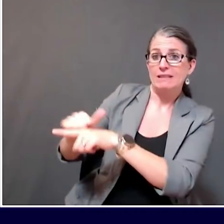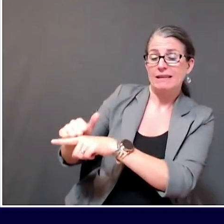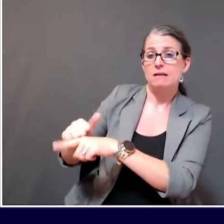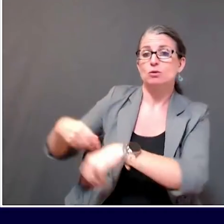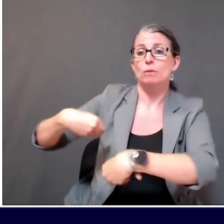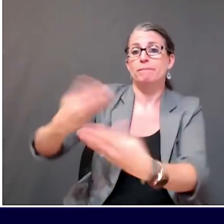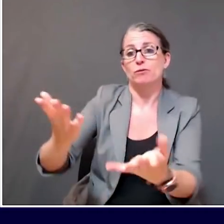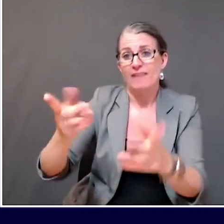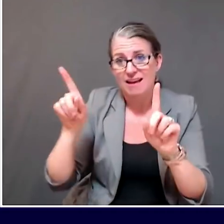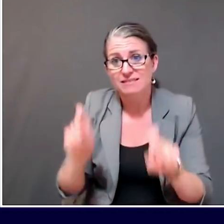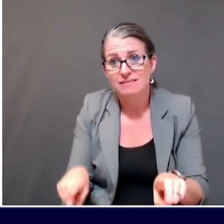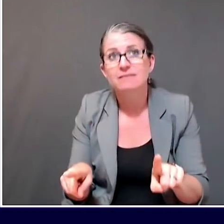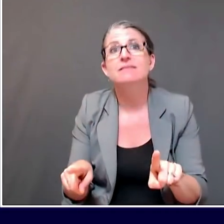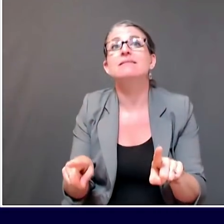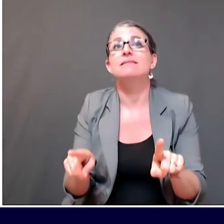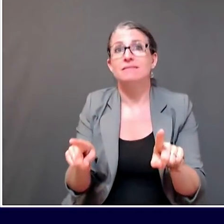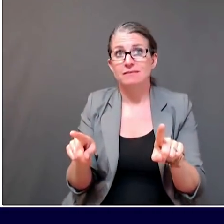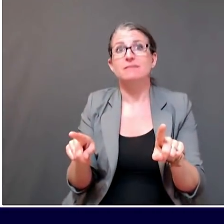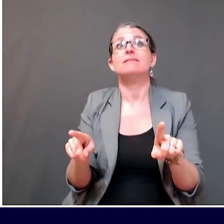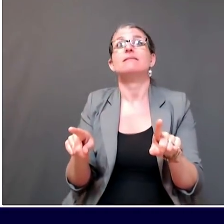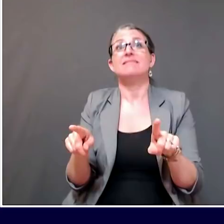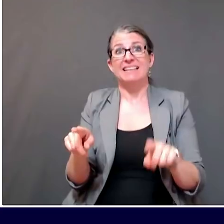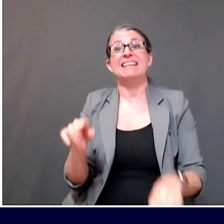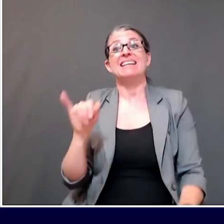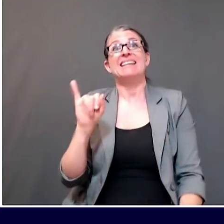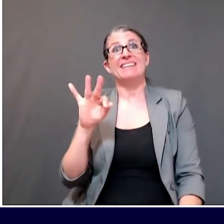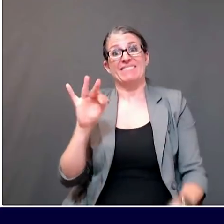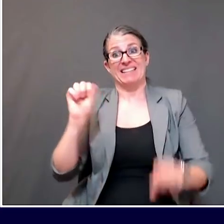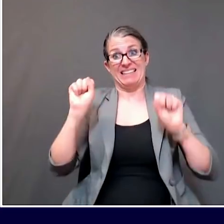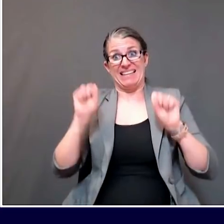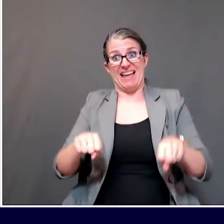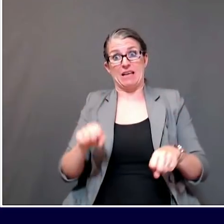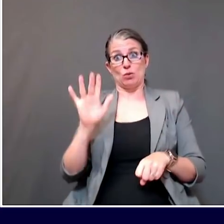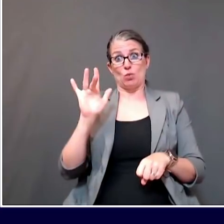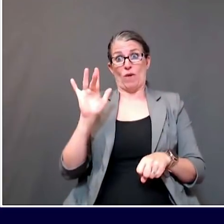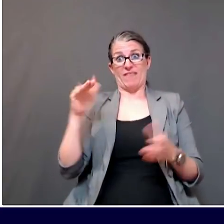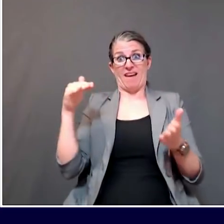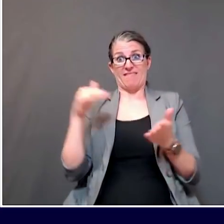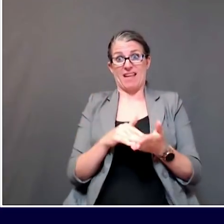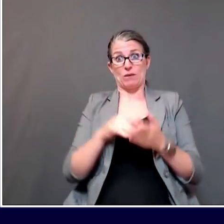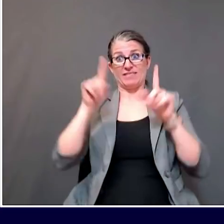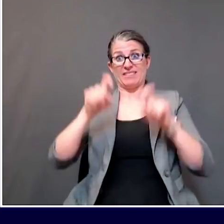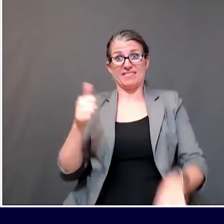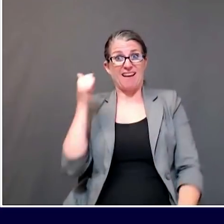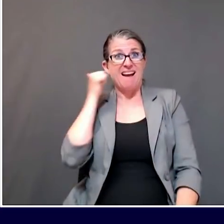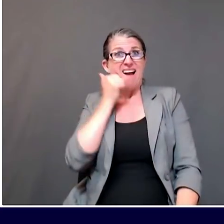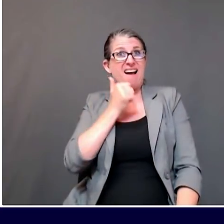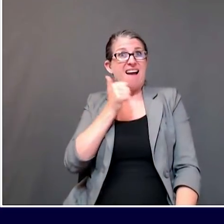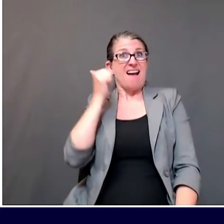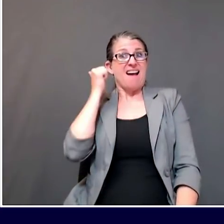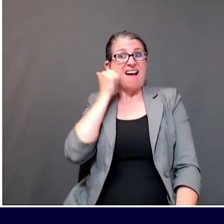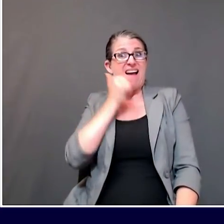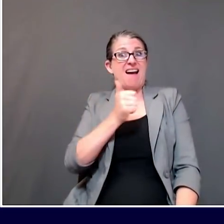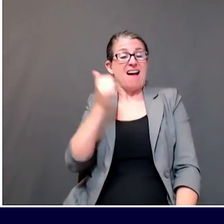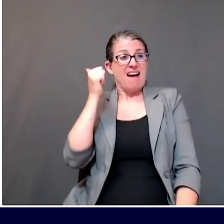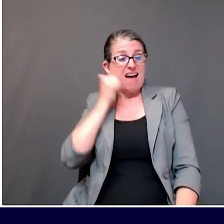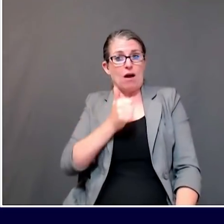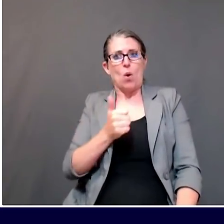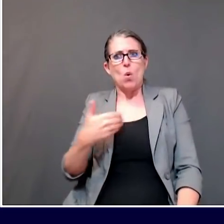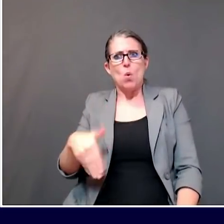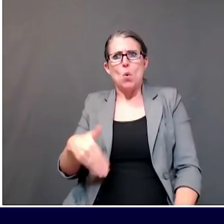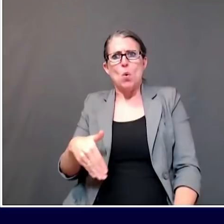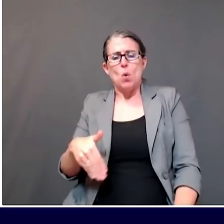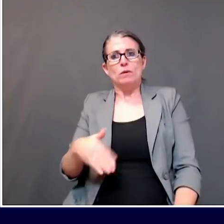This is not something that happens automatically, especially given that these are sensitive and important tests. We take our